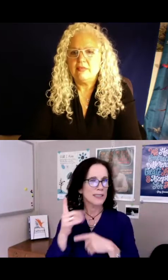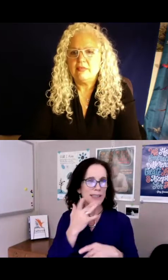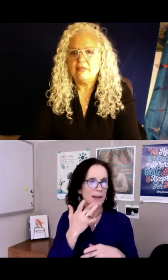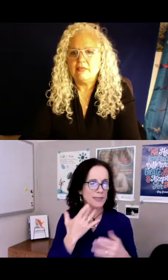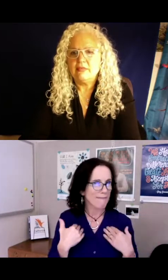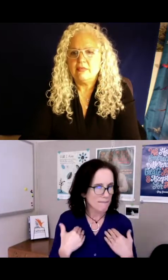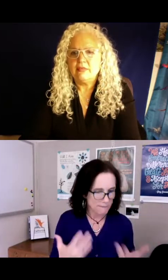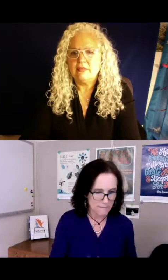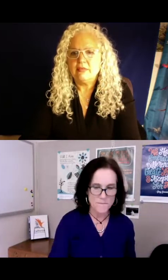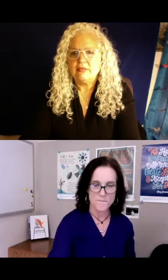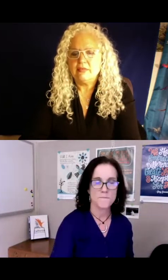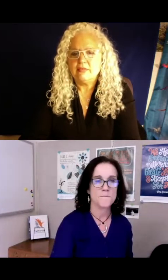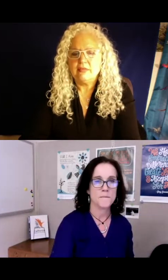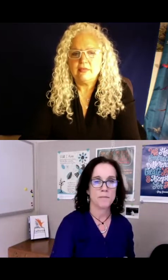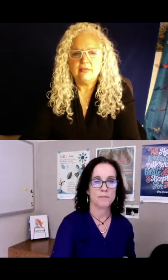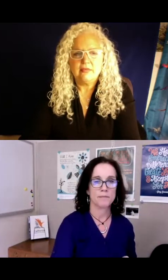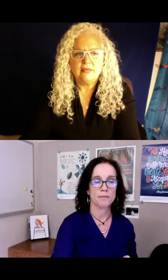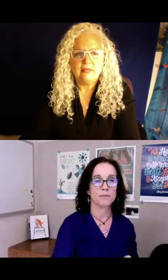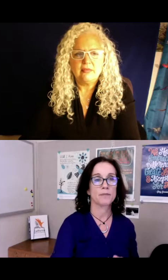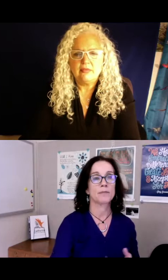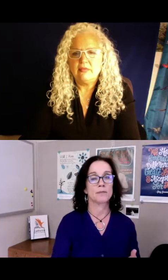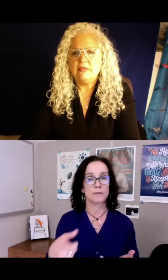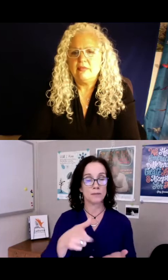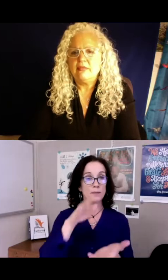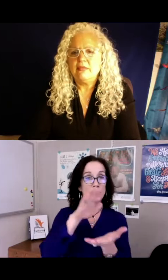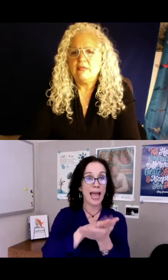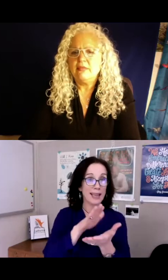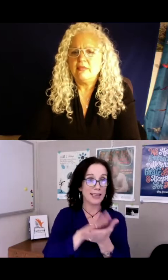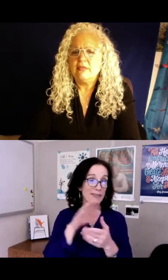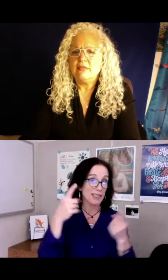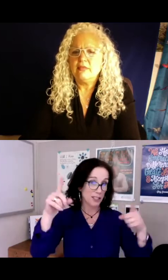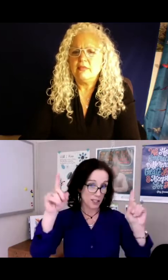School placement, what the different types of school placement are.